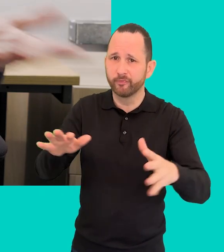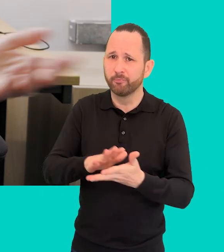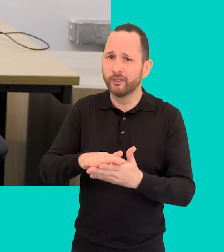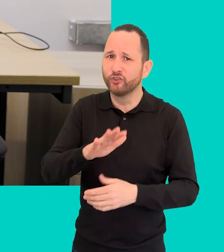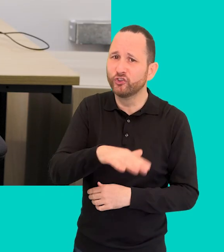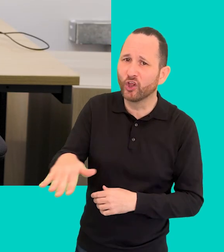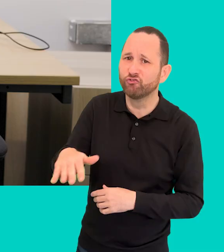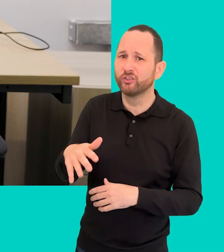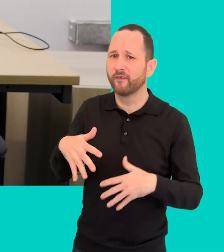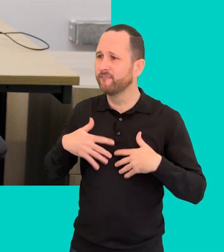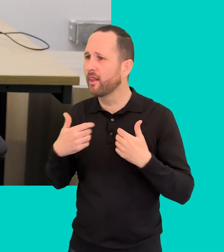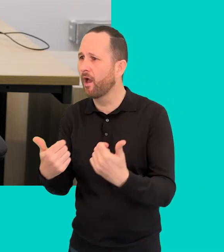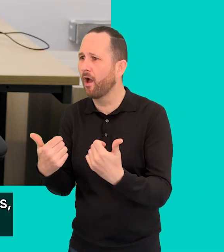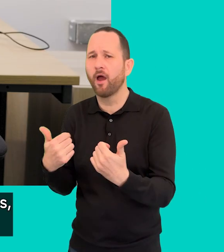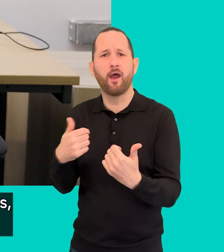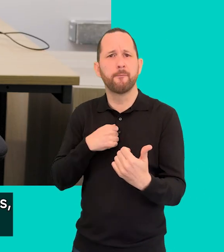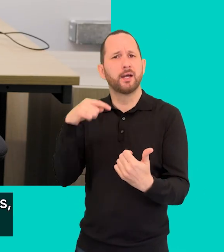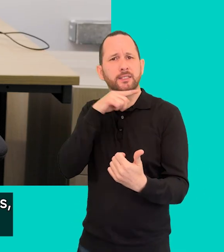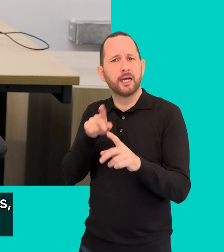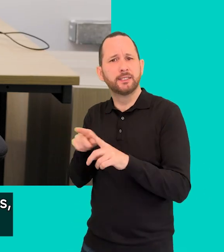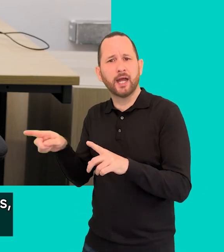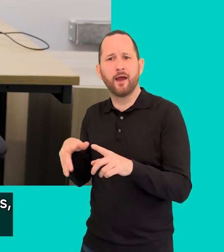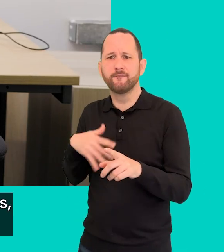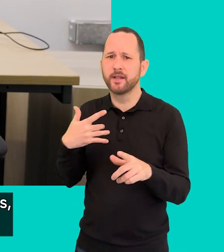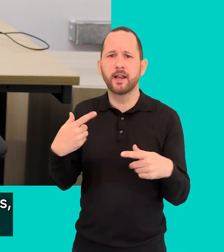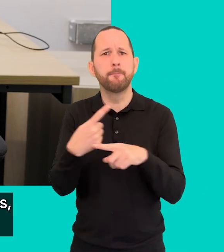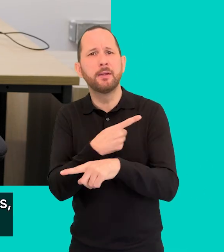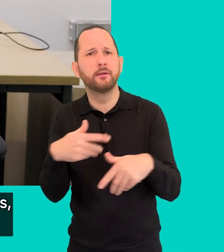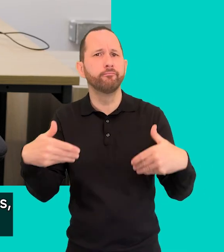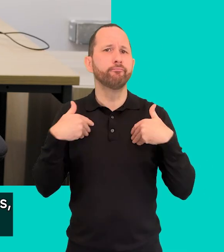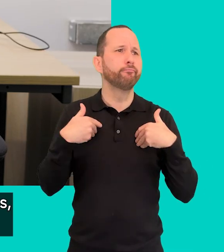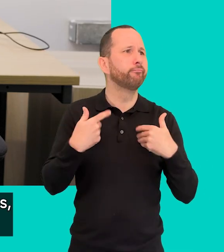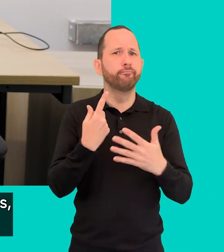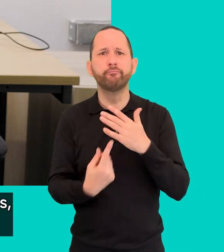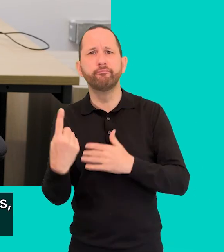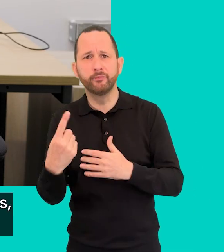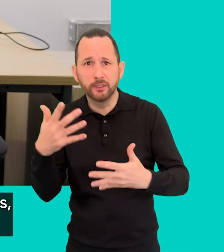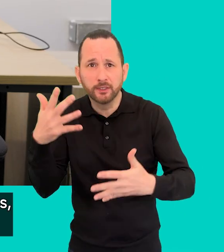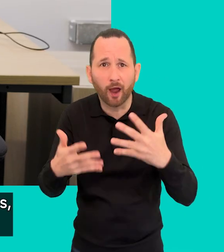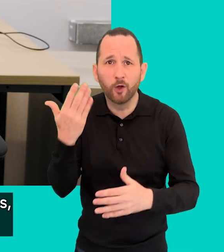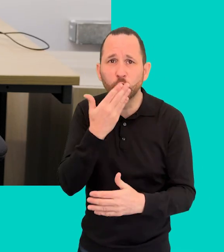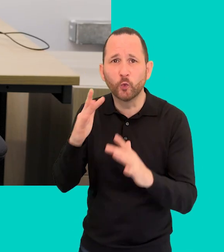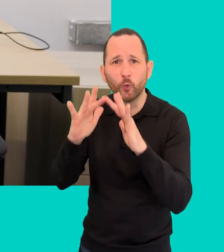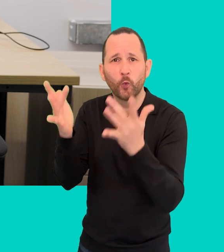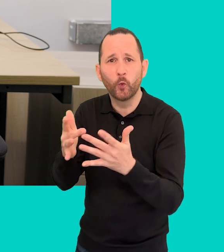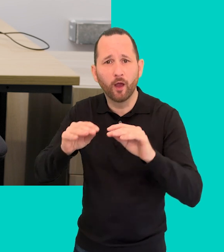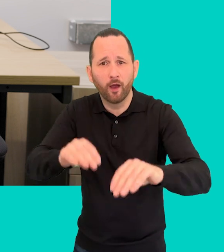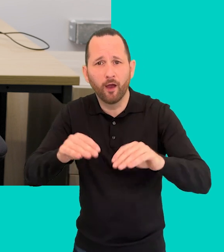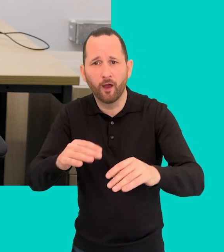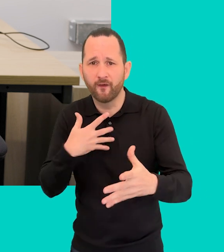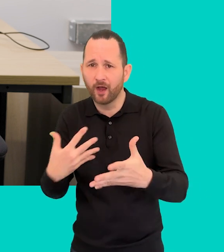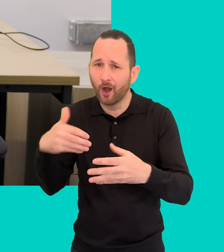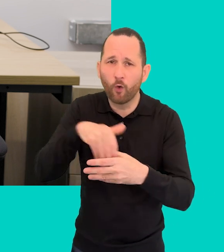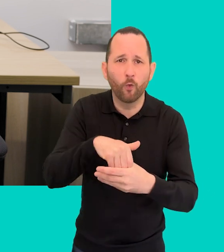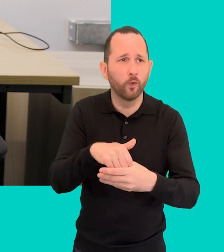son on a longer term basis. Without projects like the School of Science, my son won't necessarily have